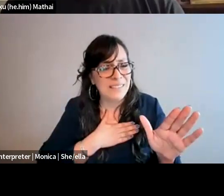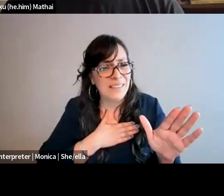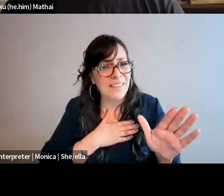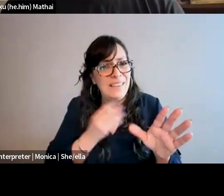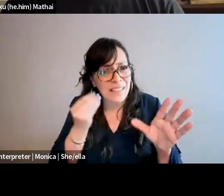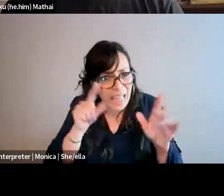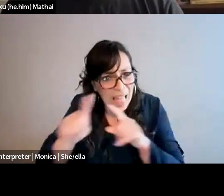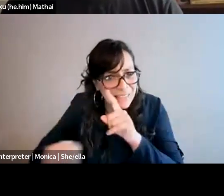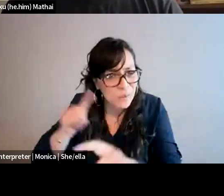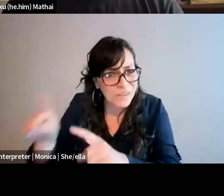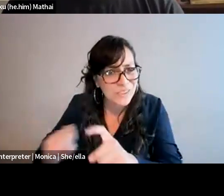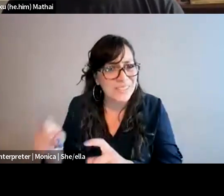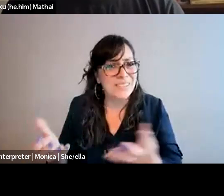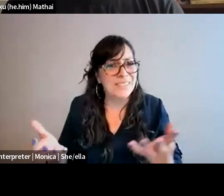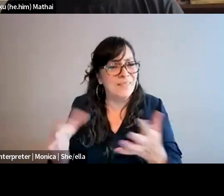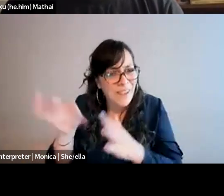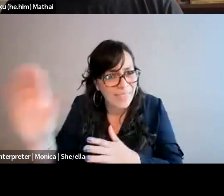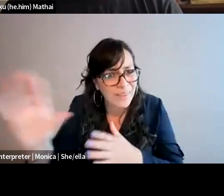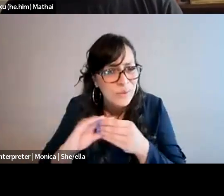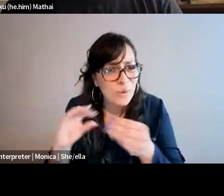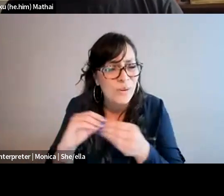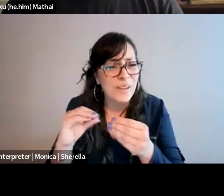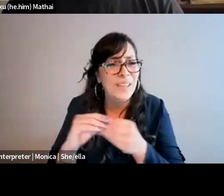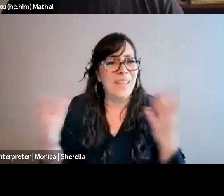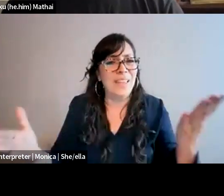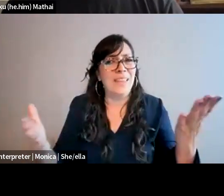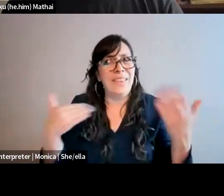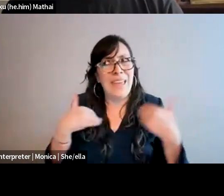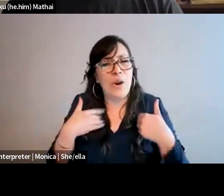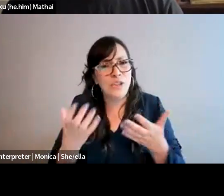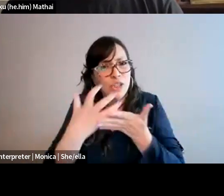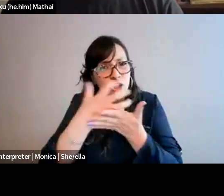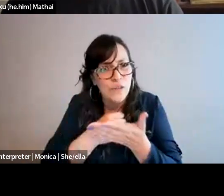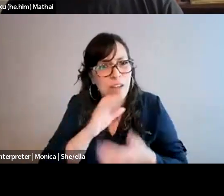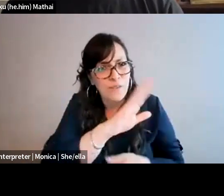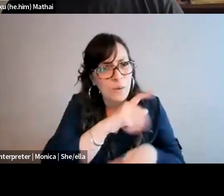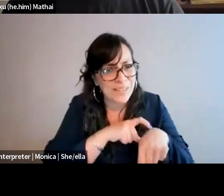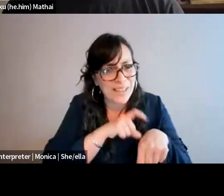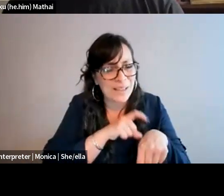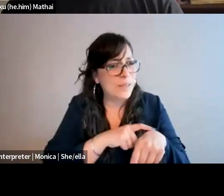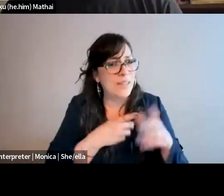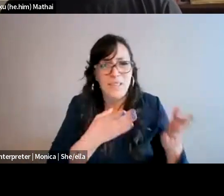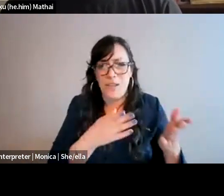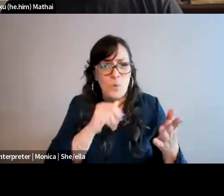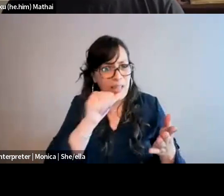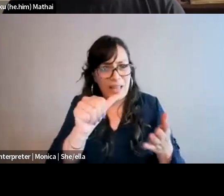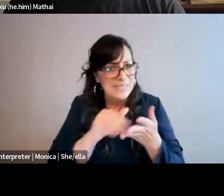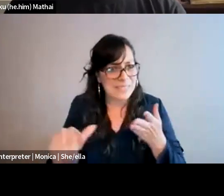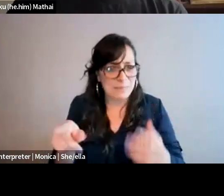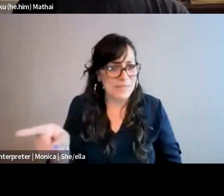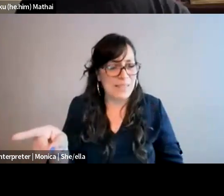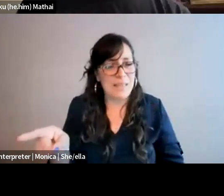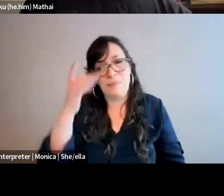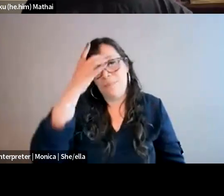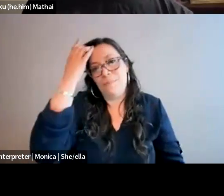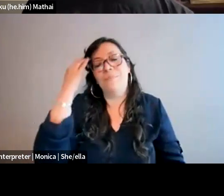ask questions. They are deserving of your time. You will not dismiss them. So I think